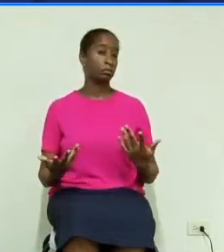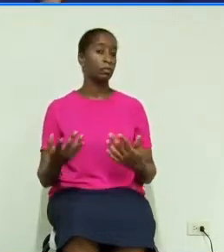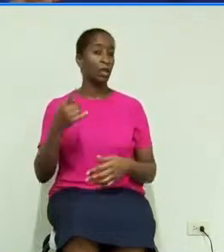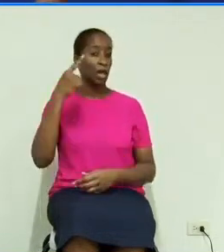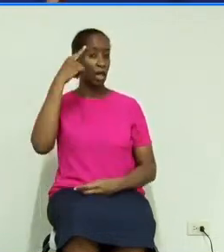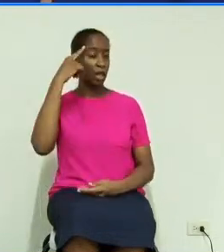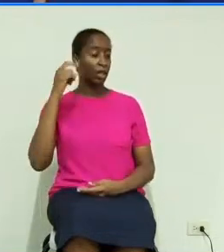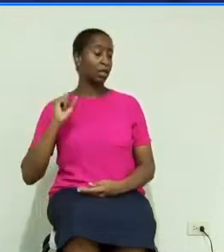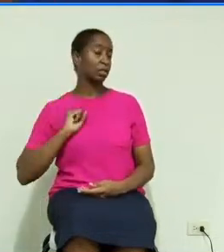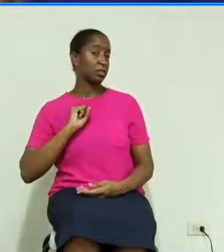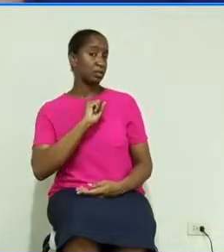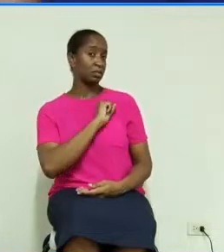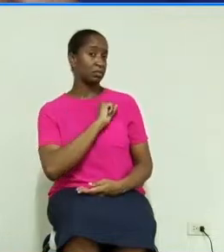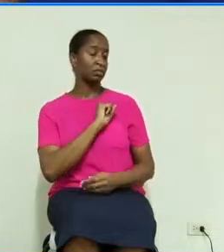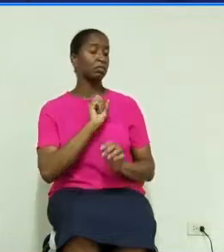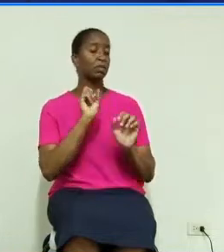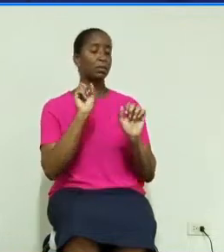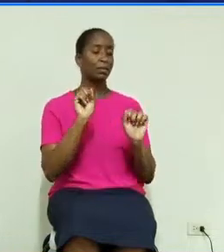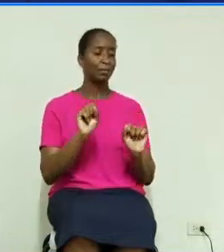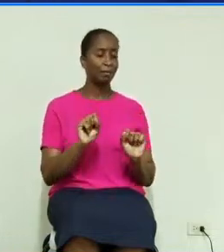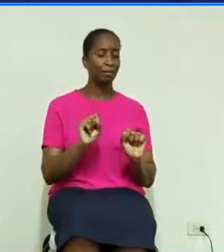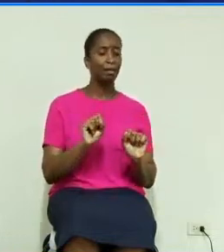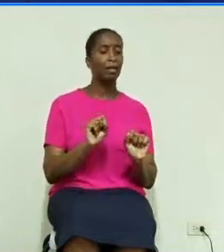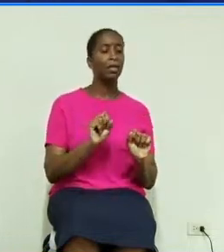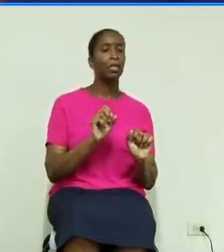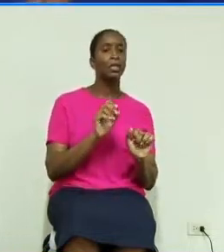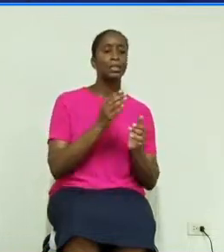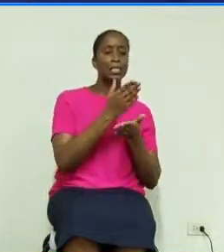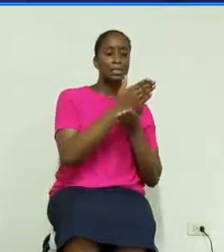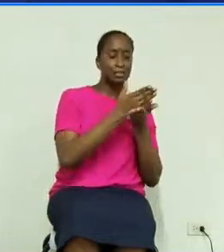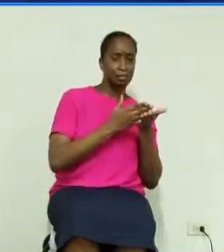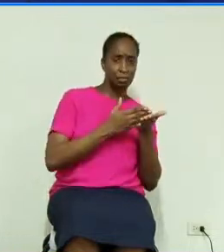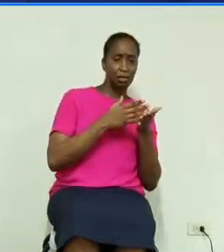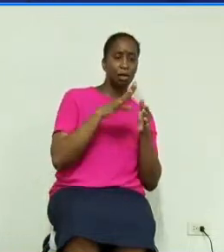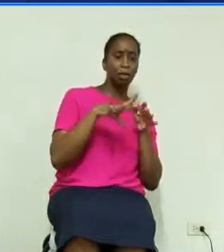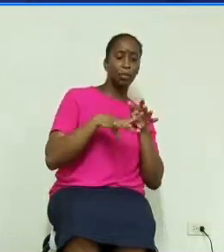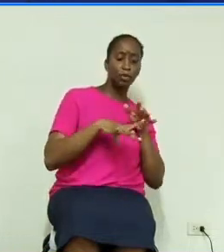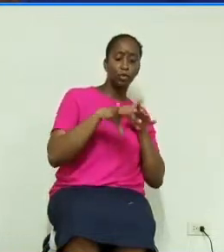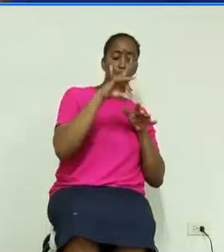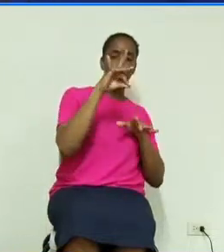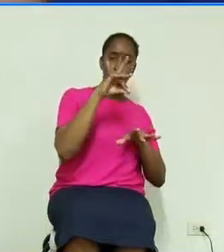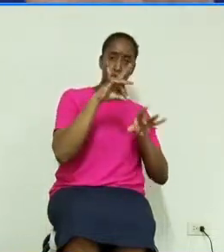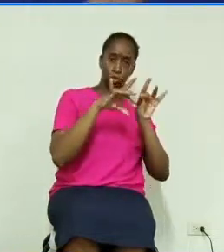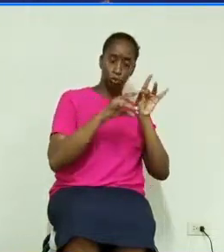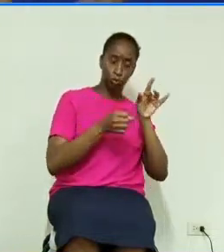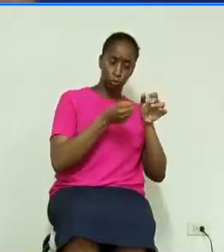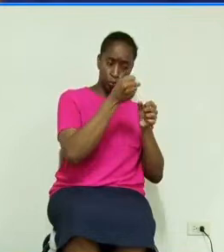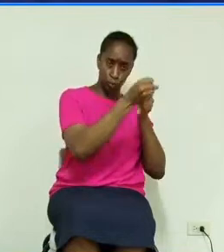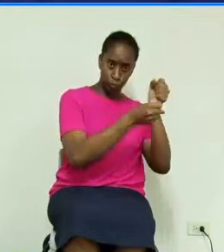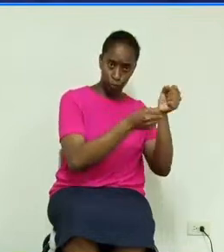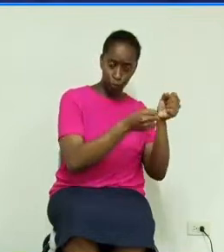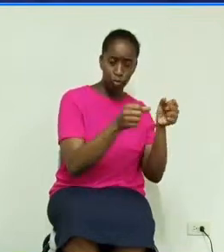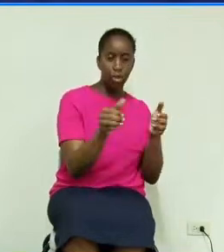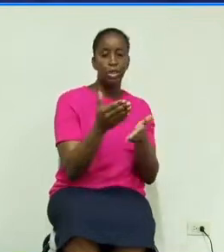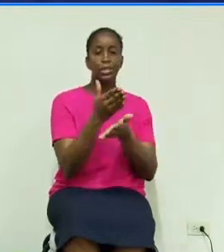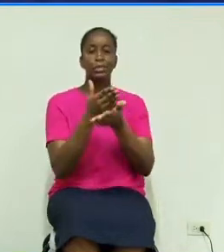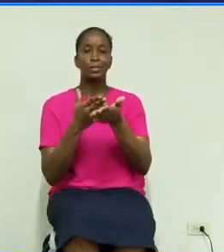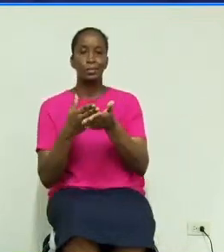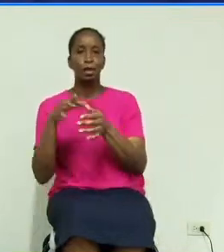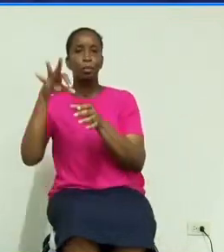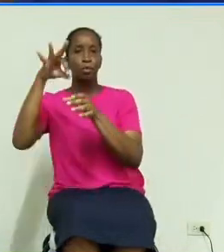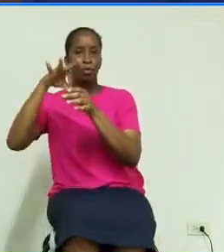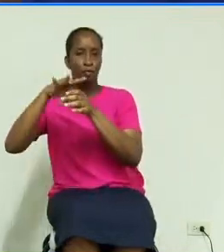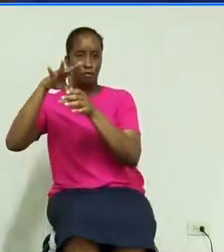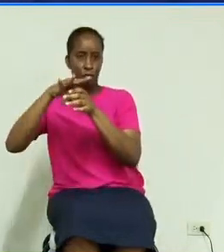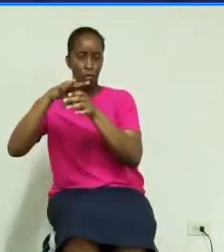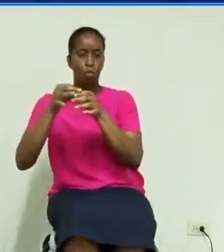some that are appointed within that one house, right? So a few appointed members and majority elected members. So